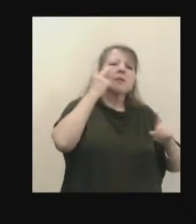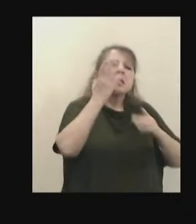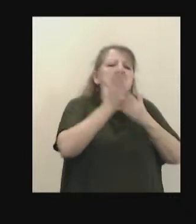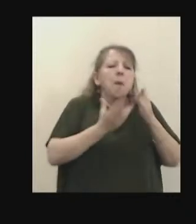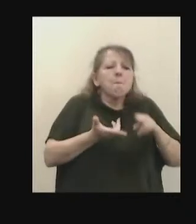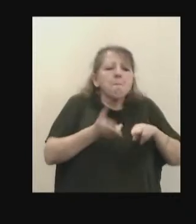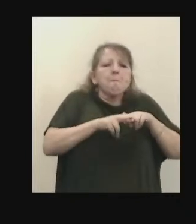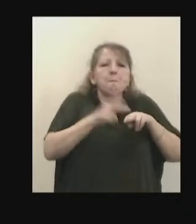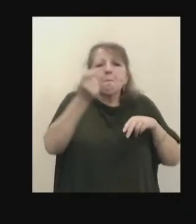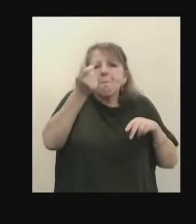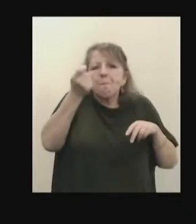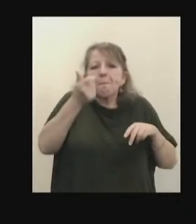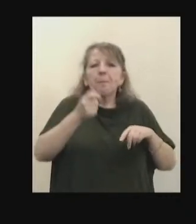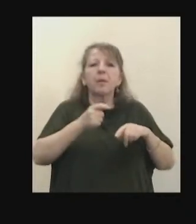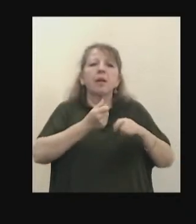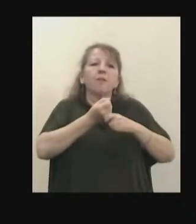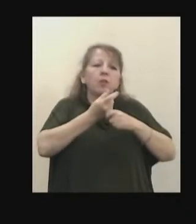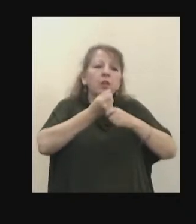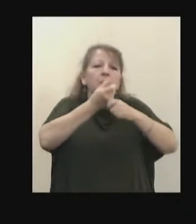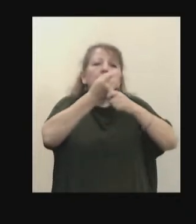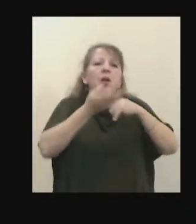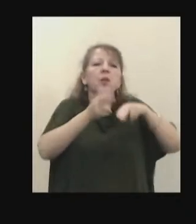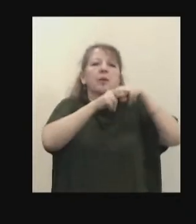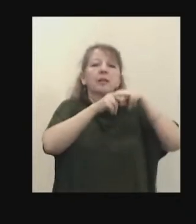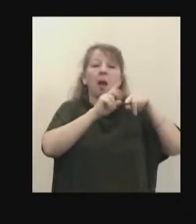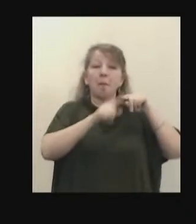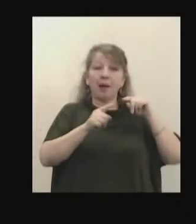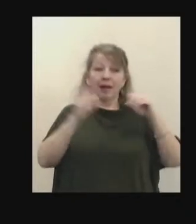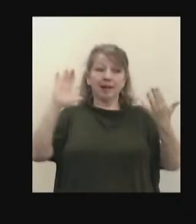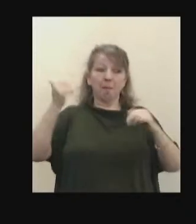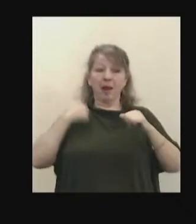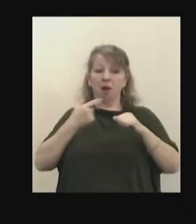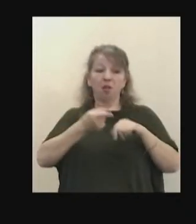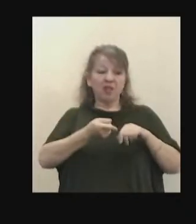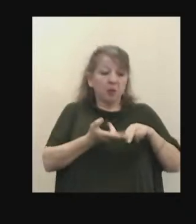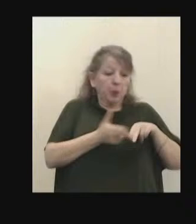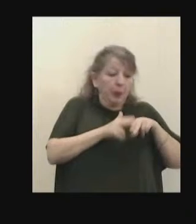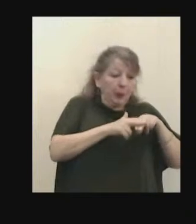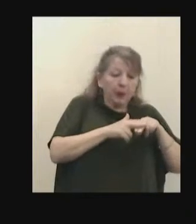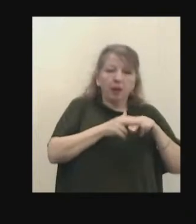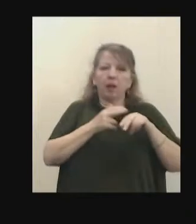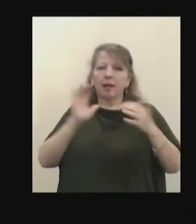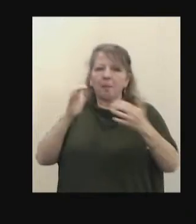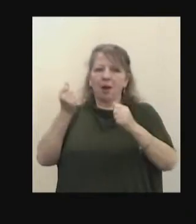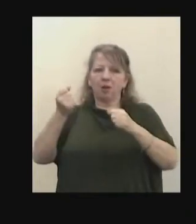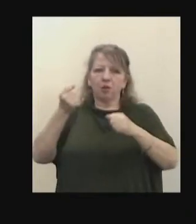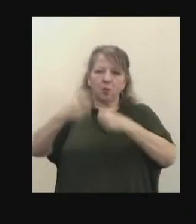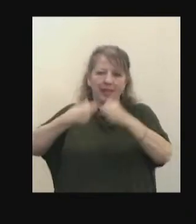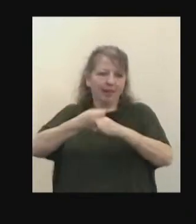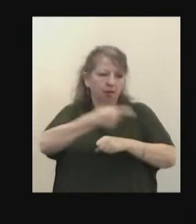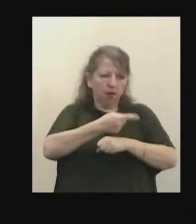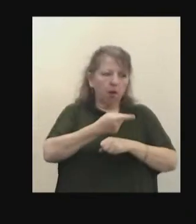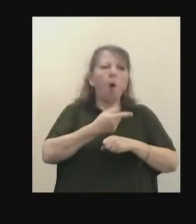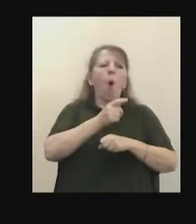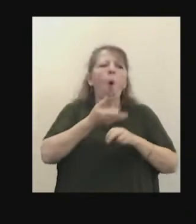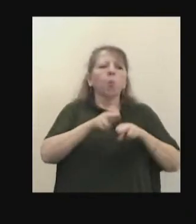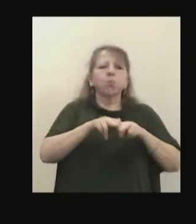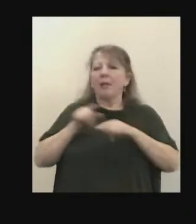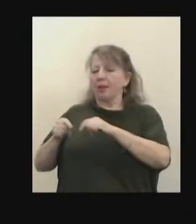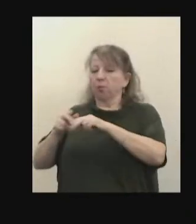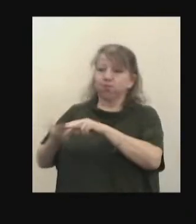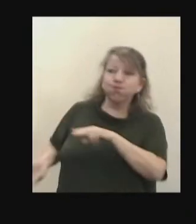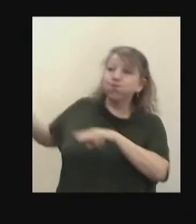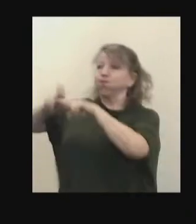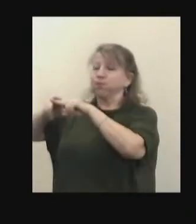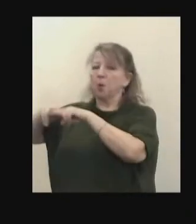increase year to year, but a big increase for the other counties. And I know the other counties' hospitals are at or